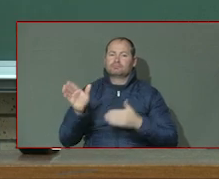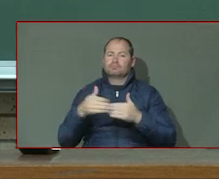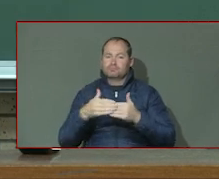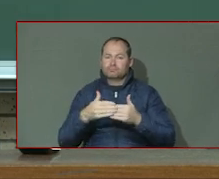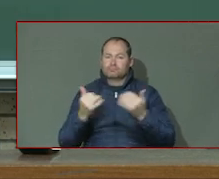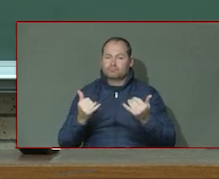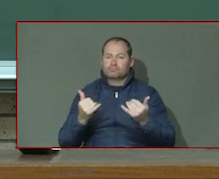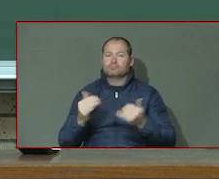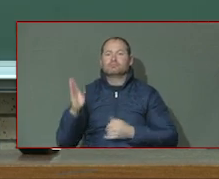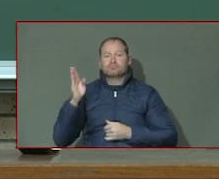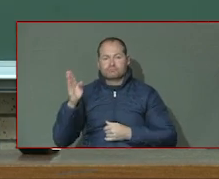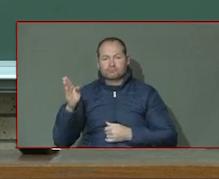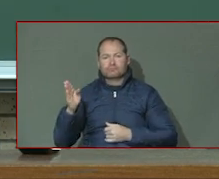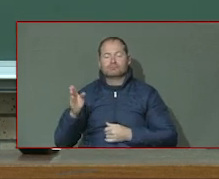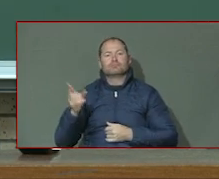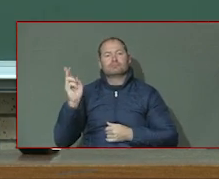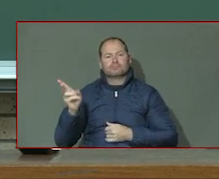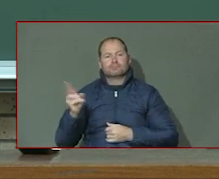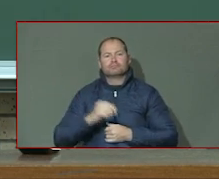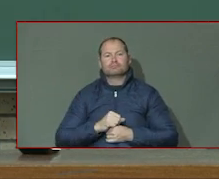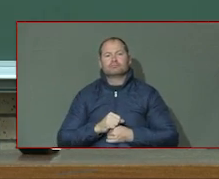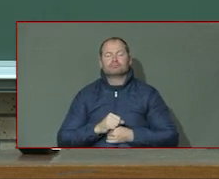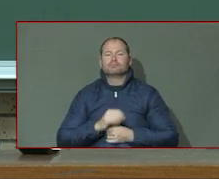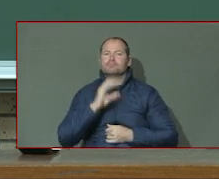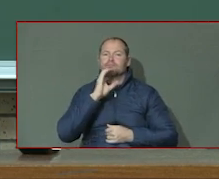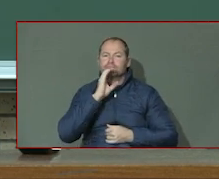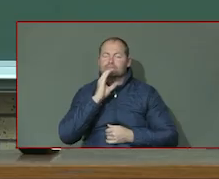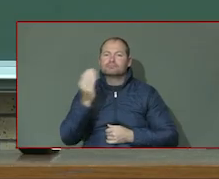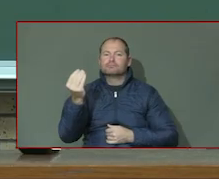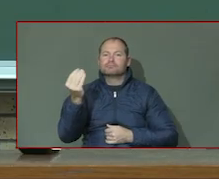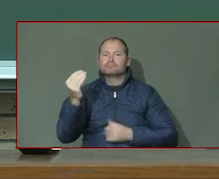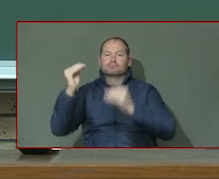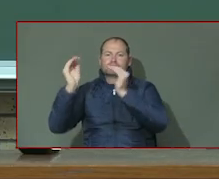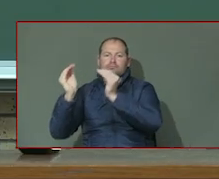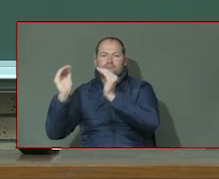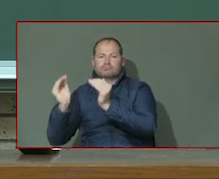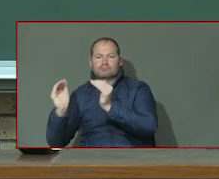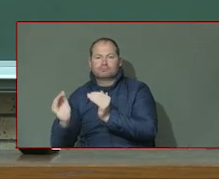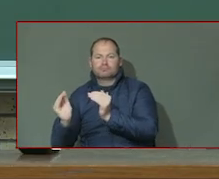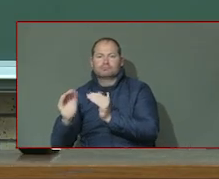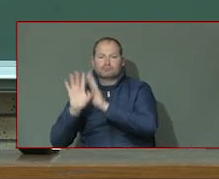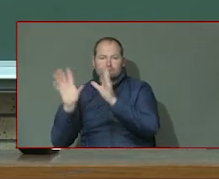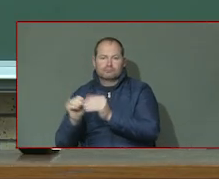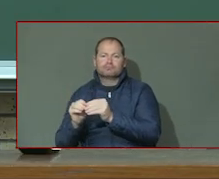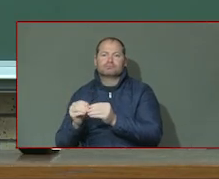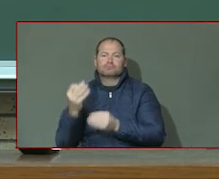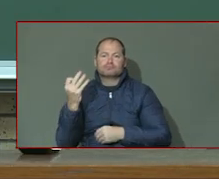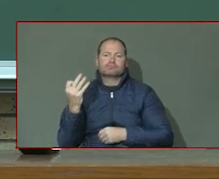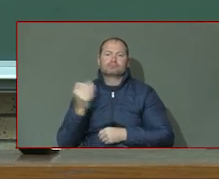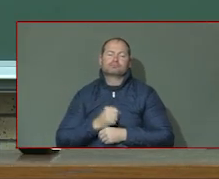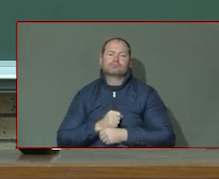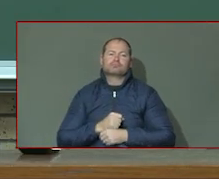what do we see now? All three figures will be in brackets. You see, if we start with